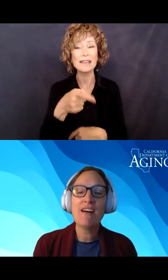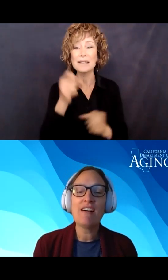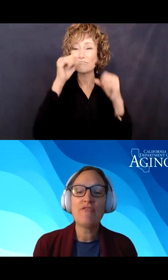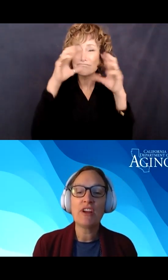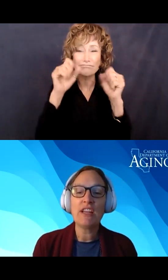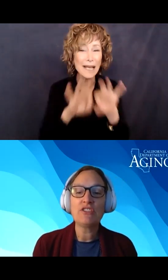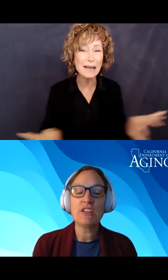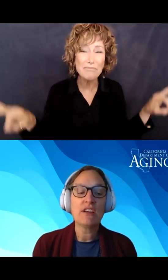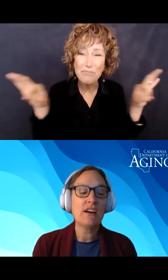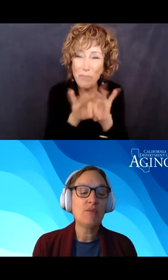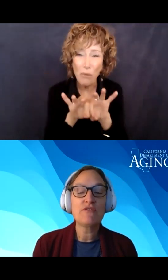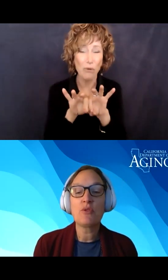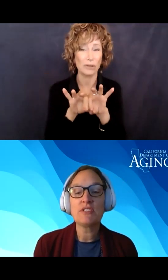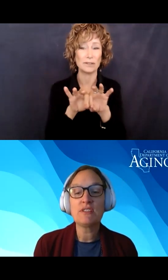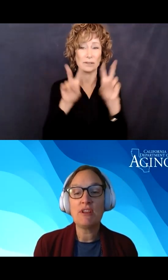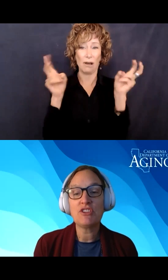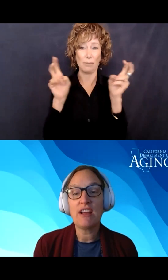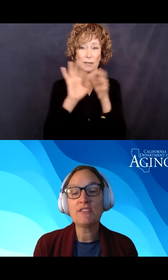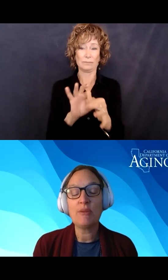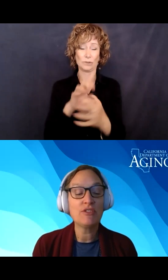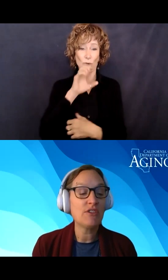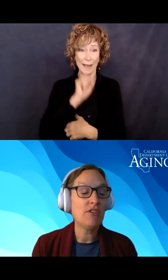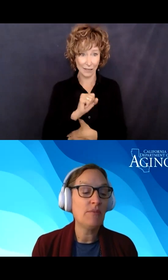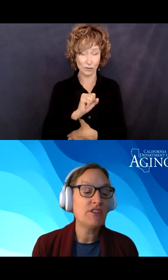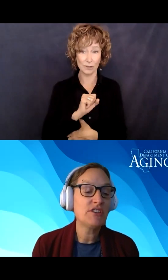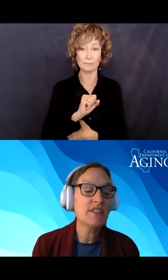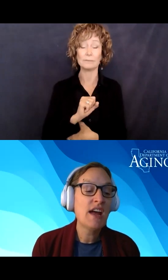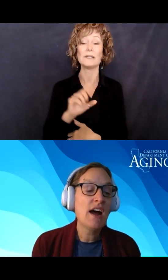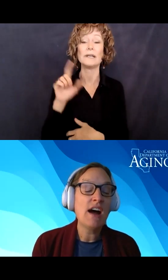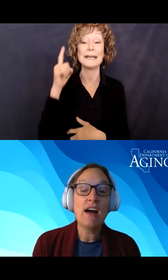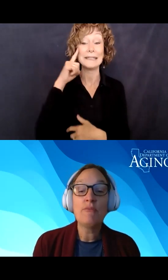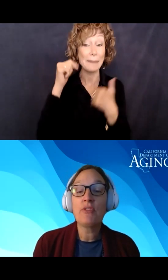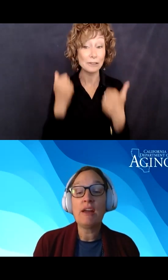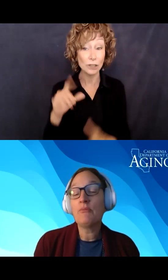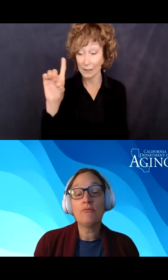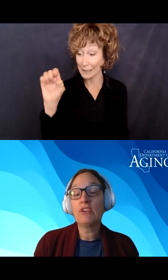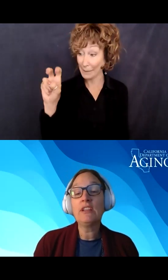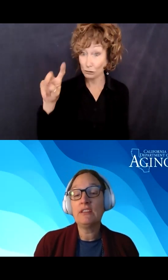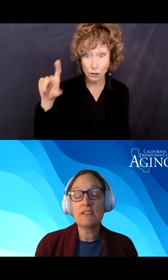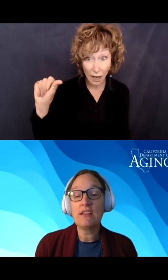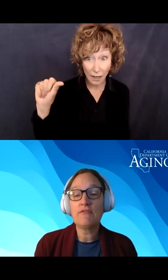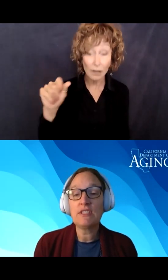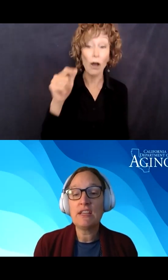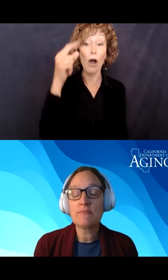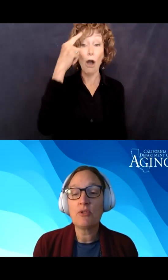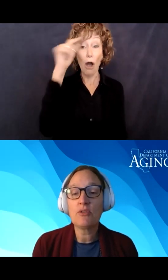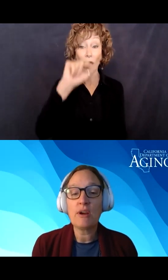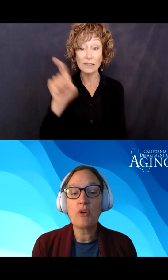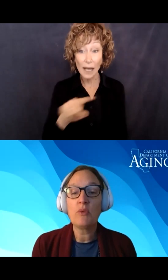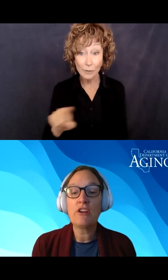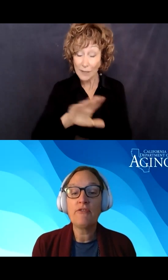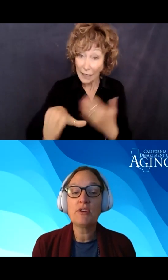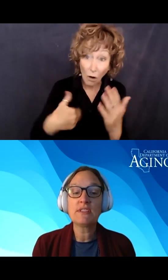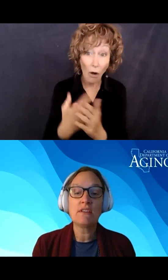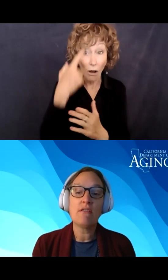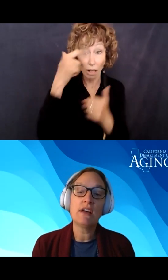topic for aging, which of course is dementia, Alzheimer's, and all dementias. I'm really excited for today's program,